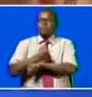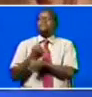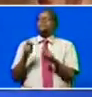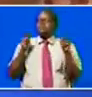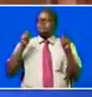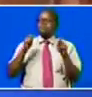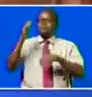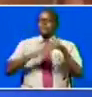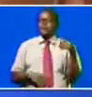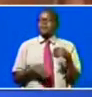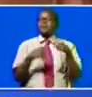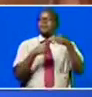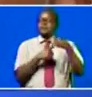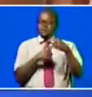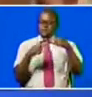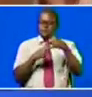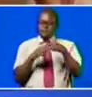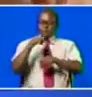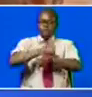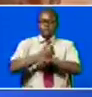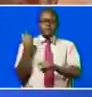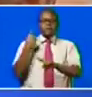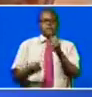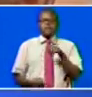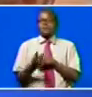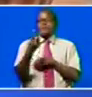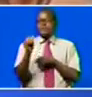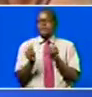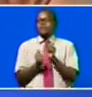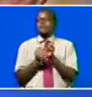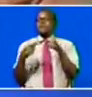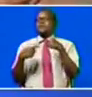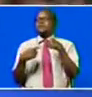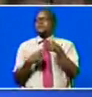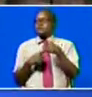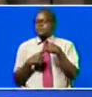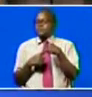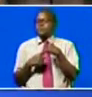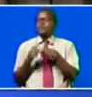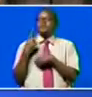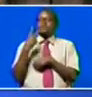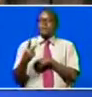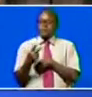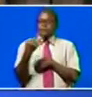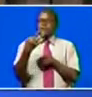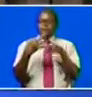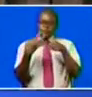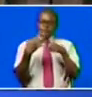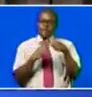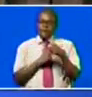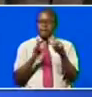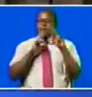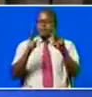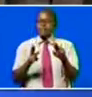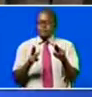compared to 67 schools last year. In 2016, 239 cases of arson were reported in schools.